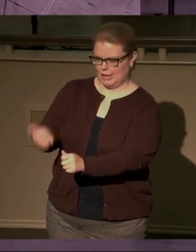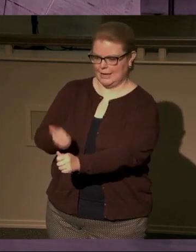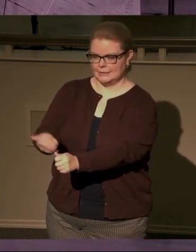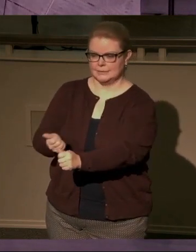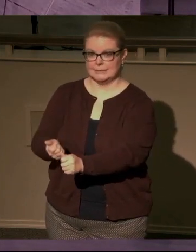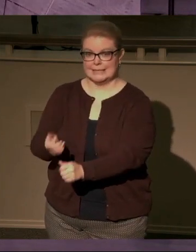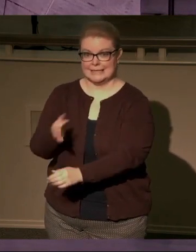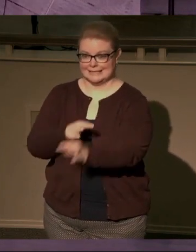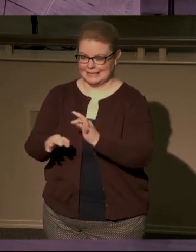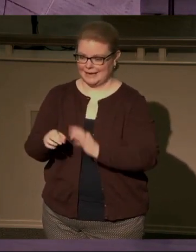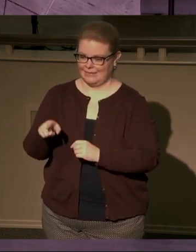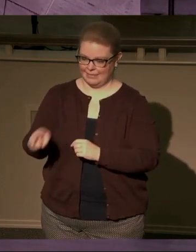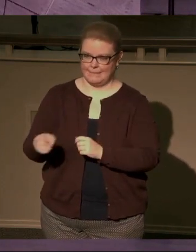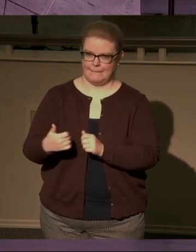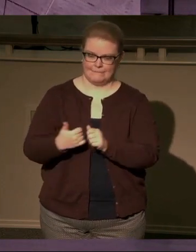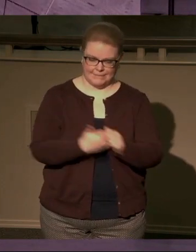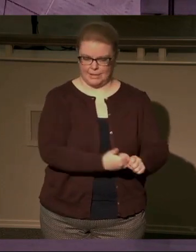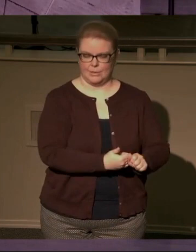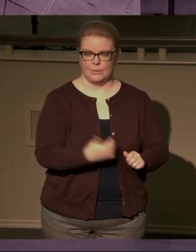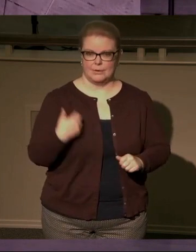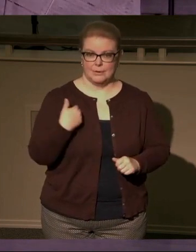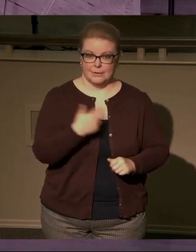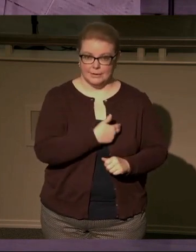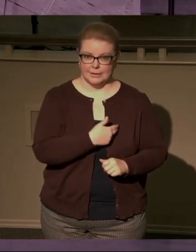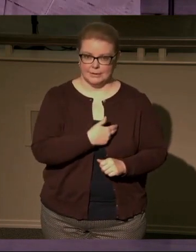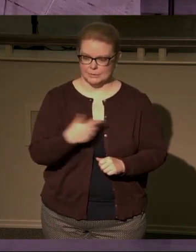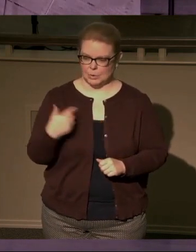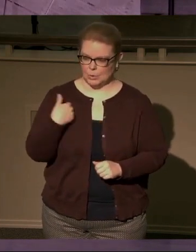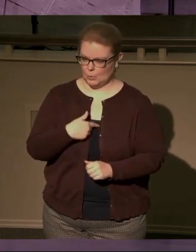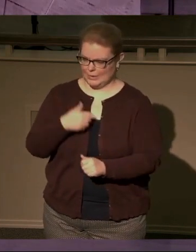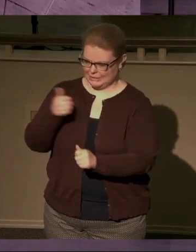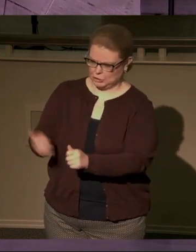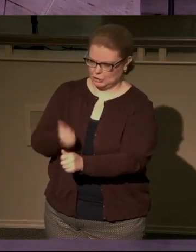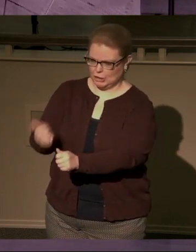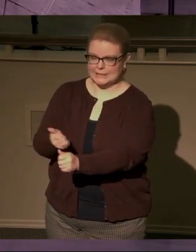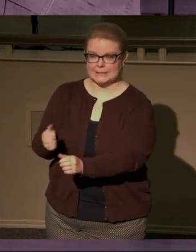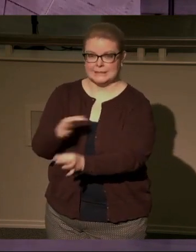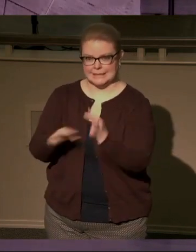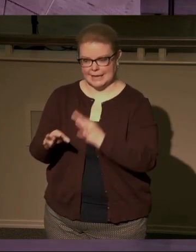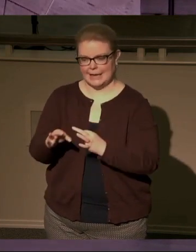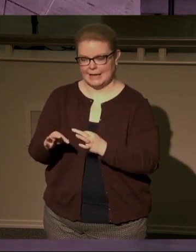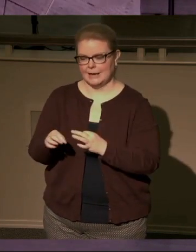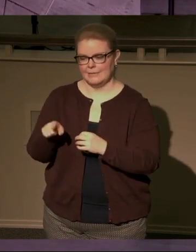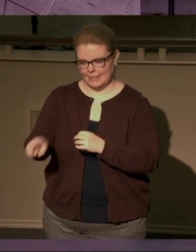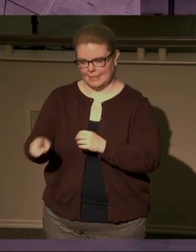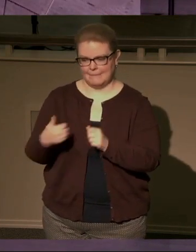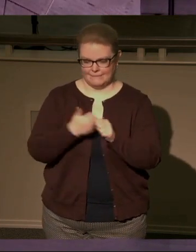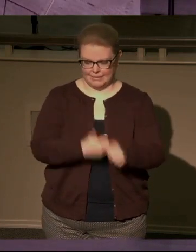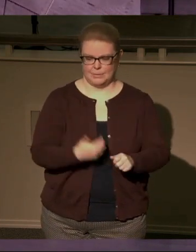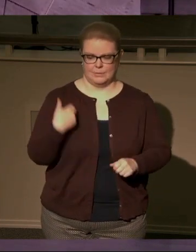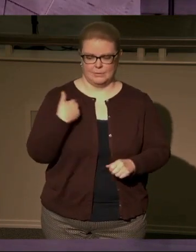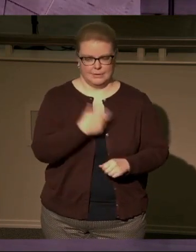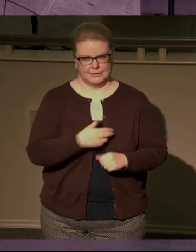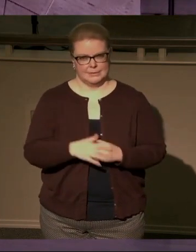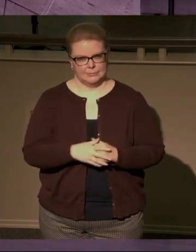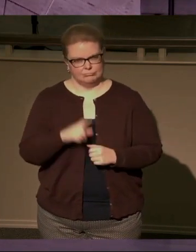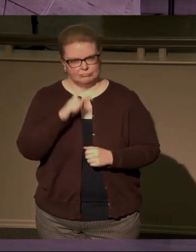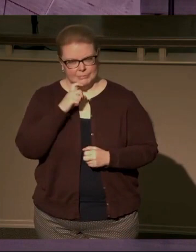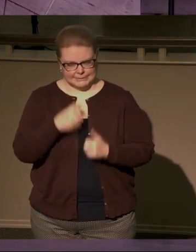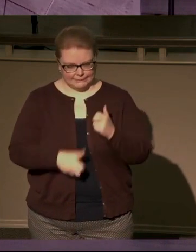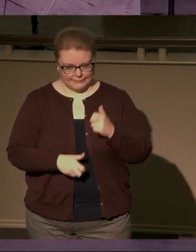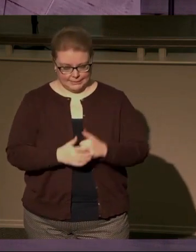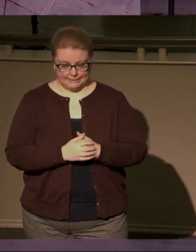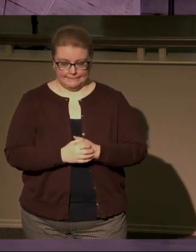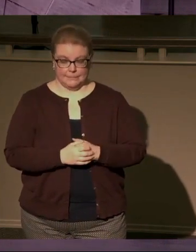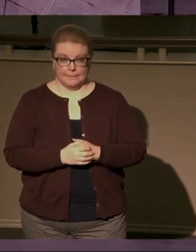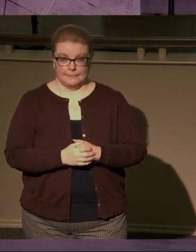you. Chasing them rather than them following you. This is a really tough one. I want you to see the condition of the